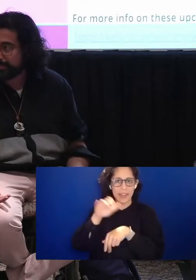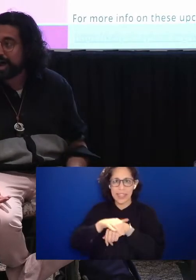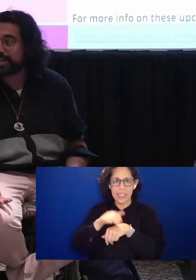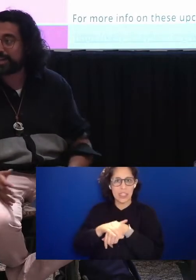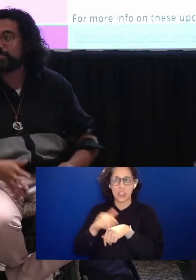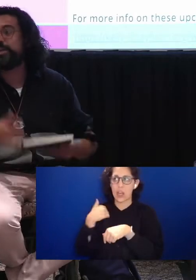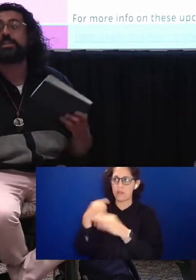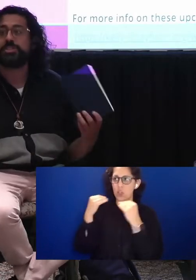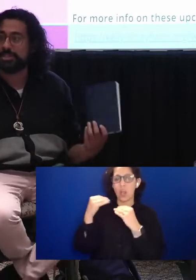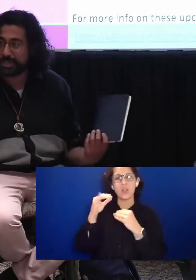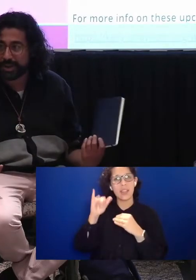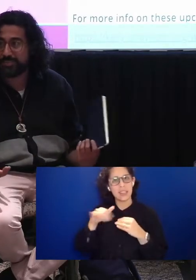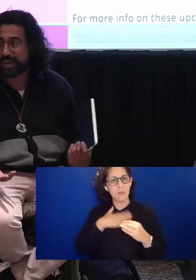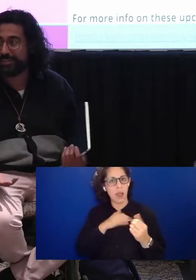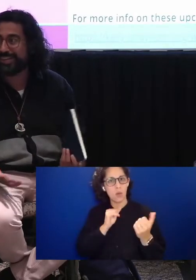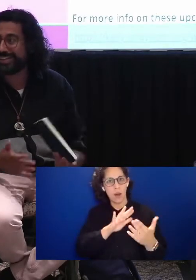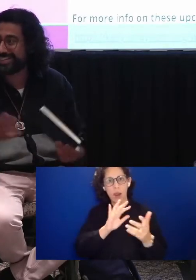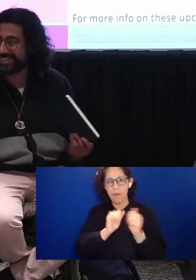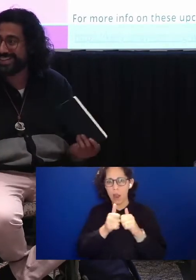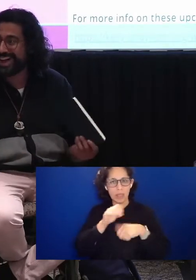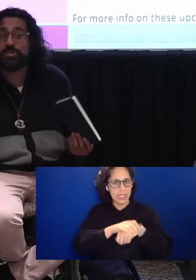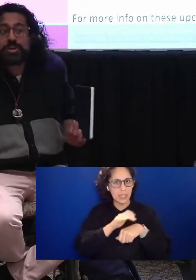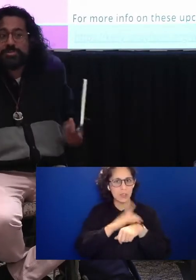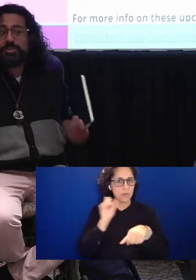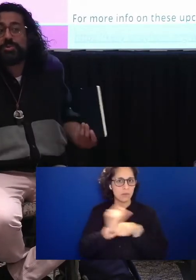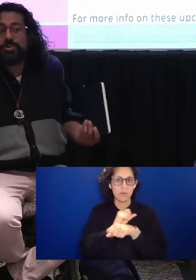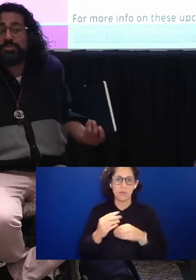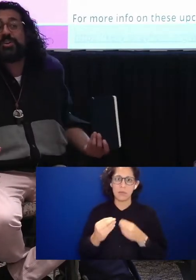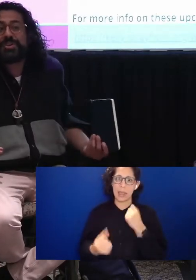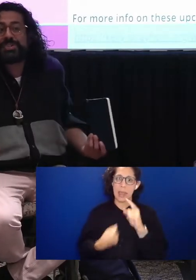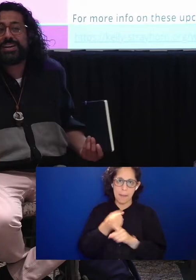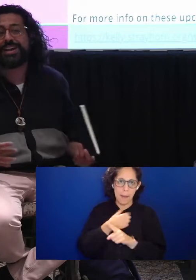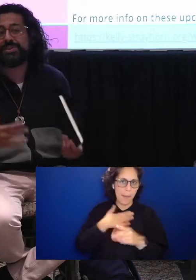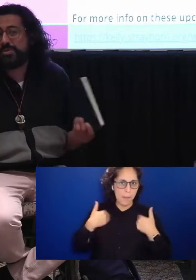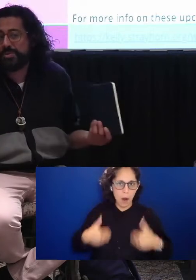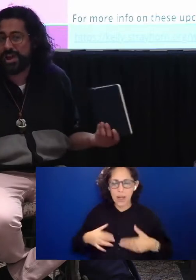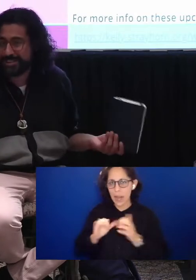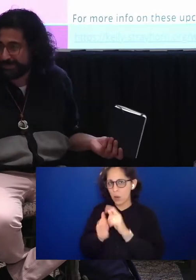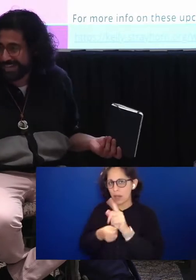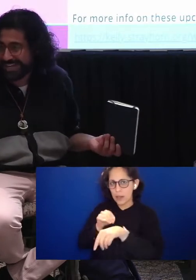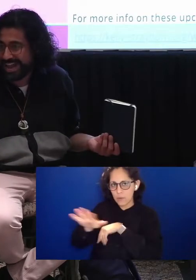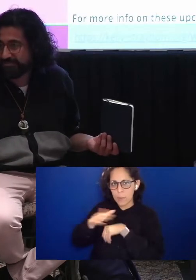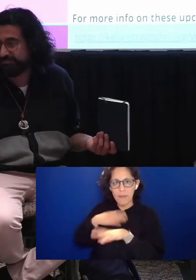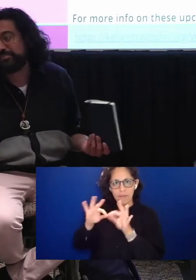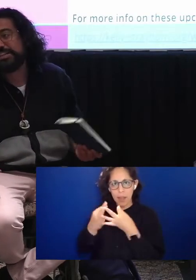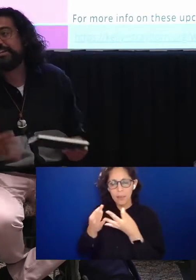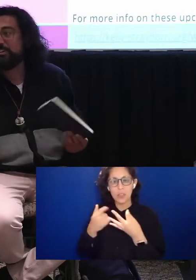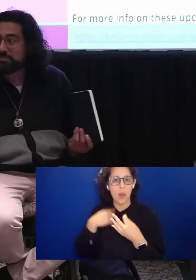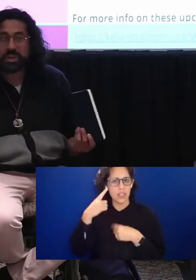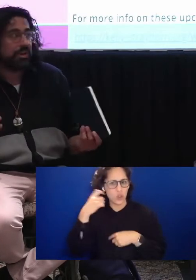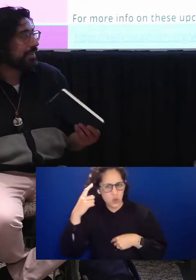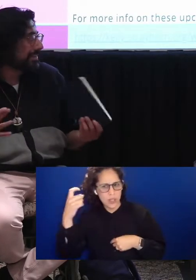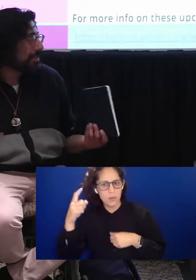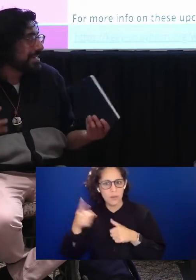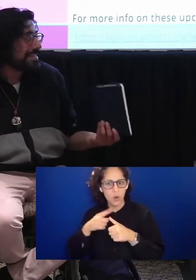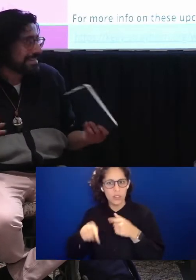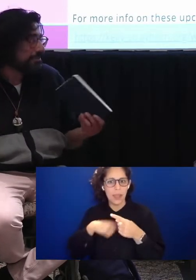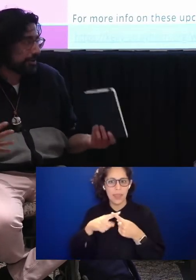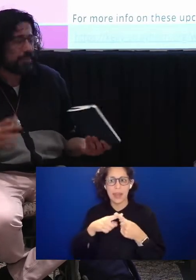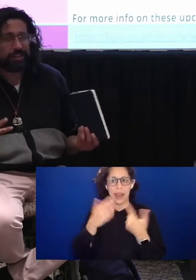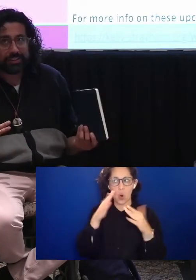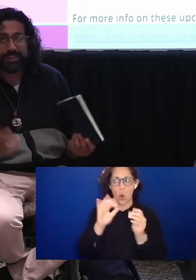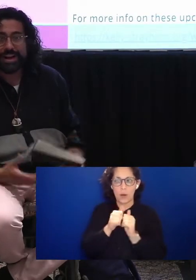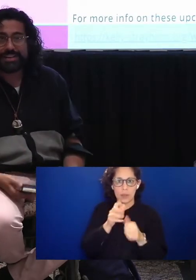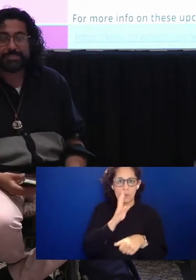English has done to my body and what English has done to my family. Like, it's, I dreamed in Urdu first and I don't know how to speak it now. So that